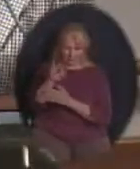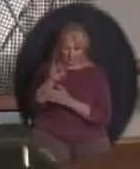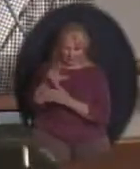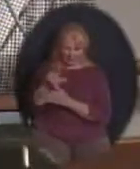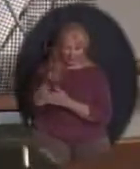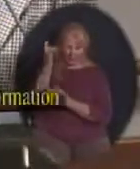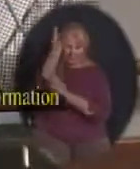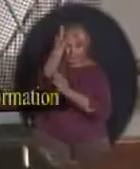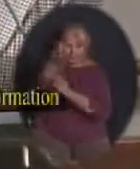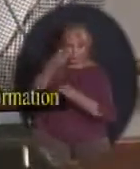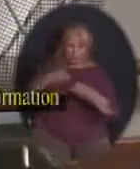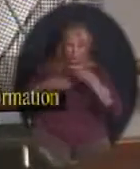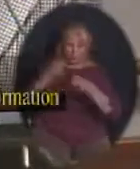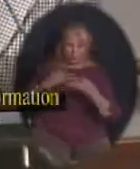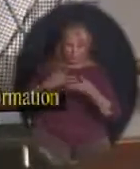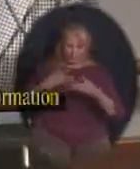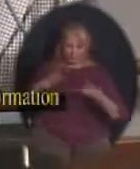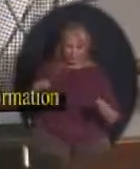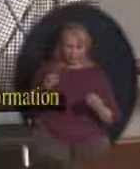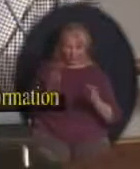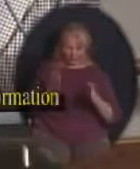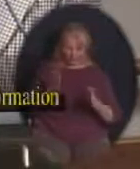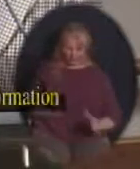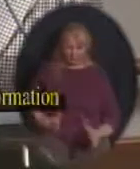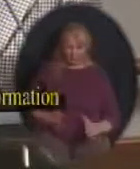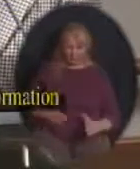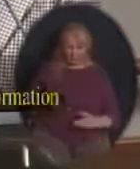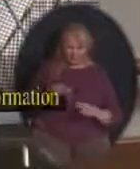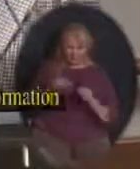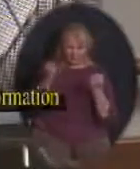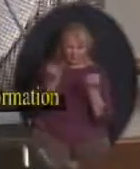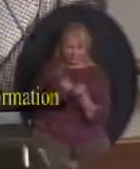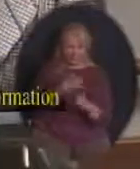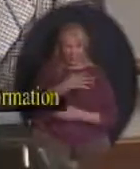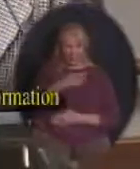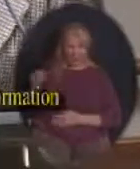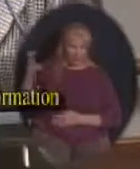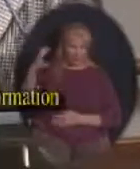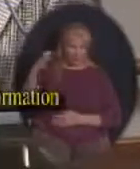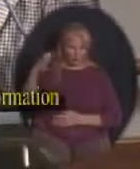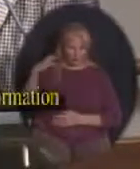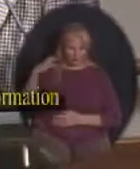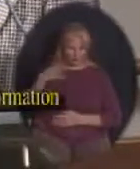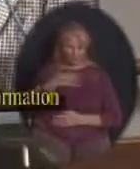Problem Solvers team, and their coach, Janice Saylor, and Steve Massey, their principal.